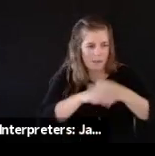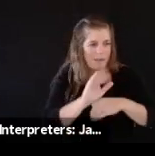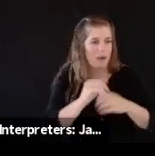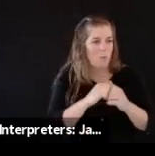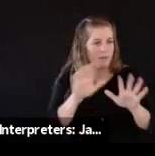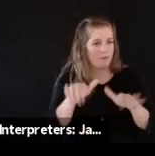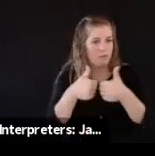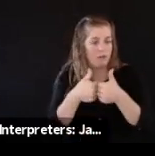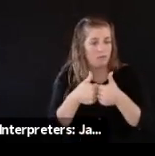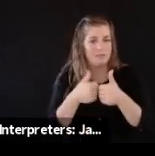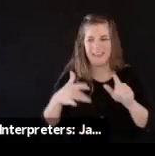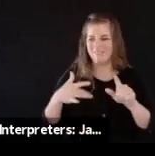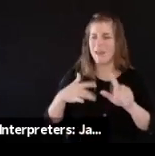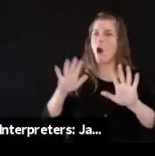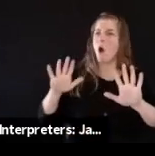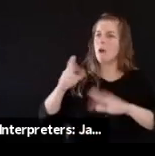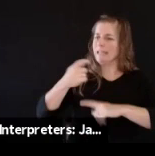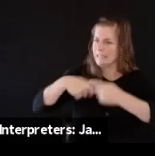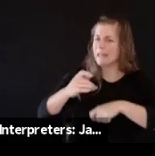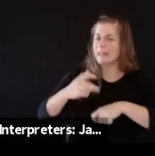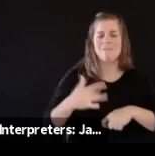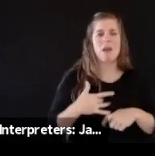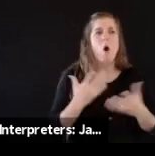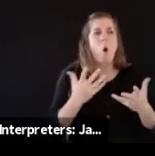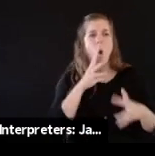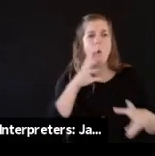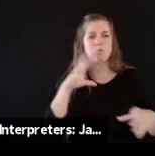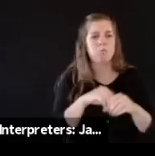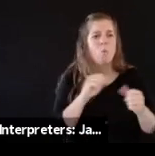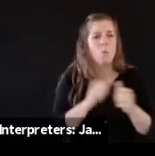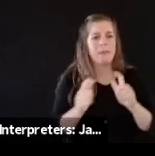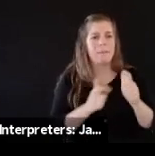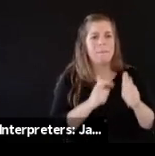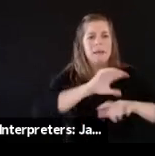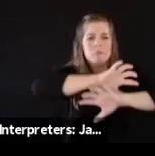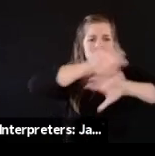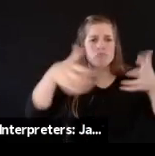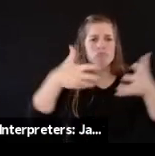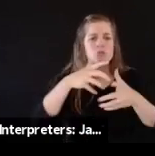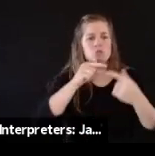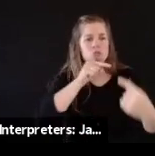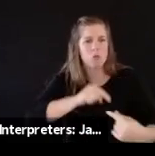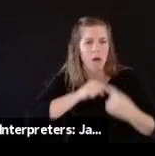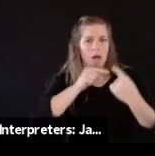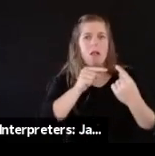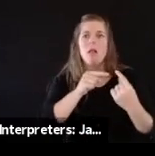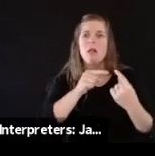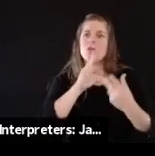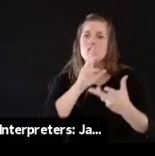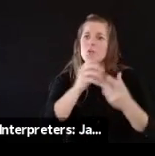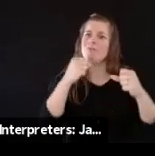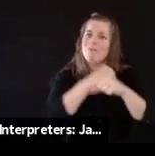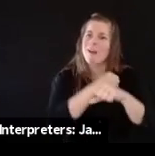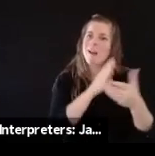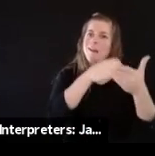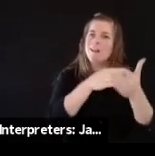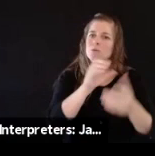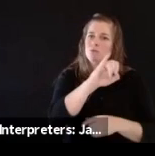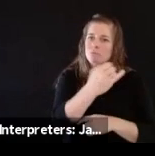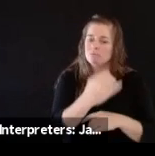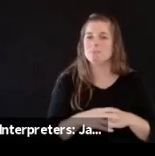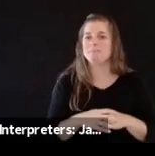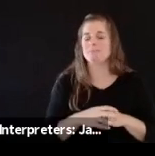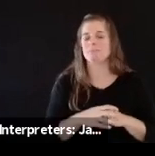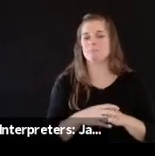a sense of engagement in a broader collective struggle for social justice. In addition, research has found